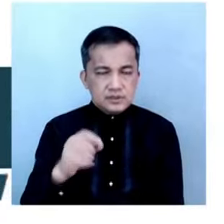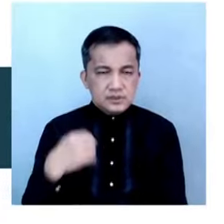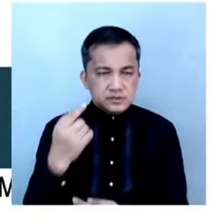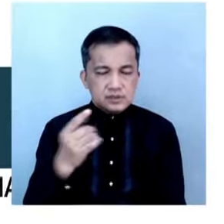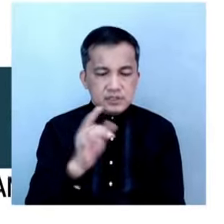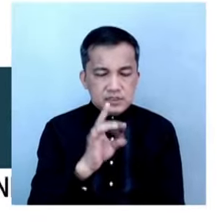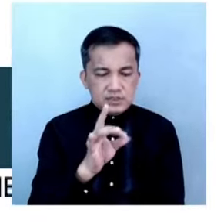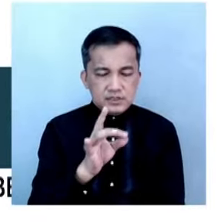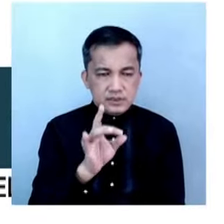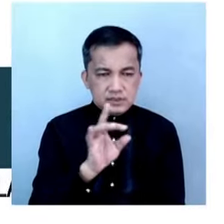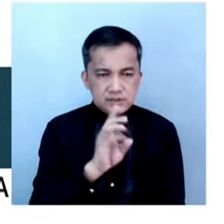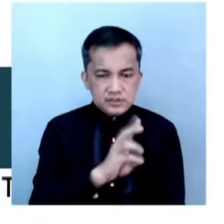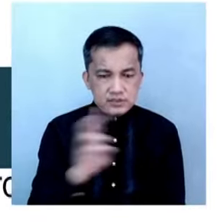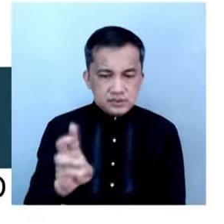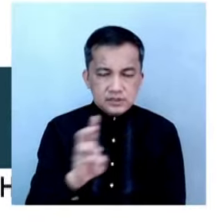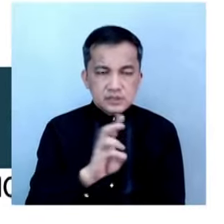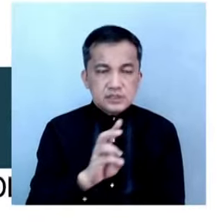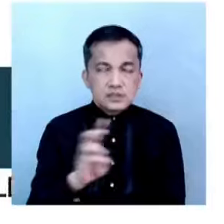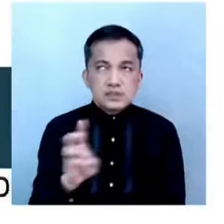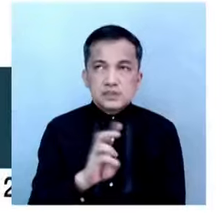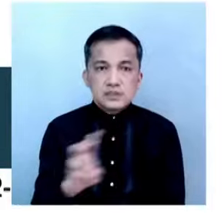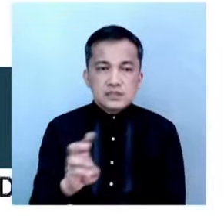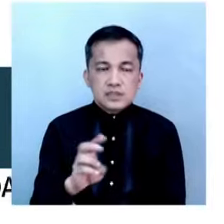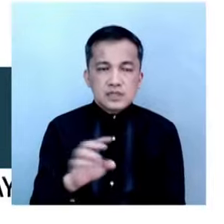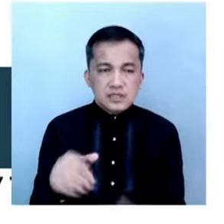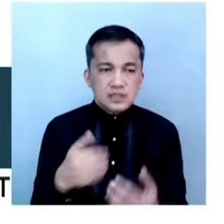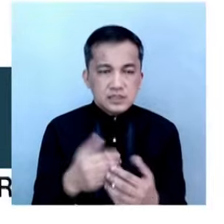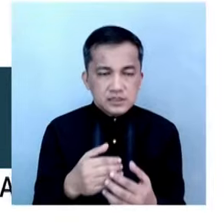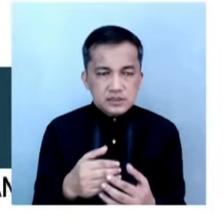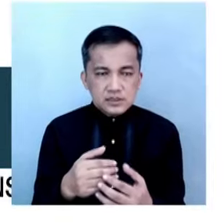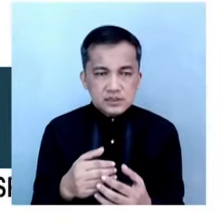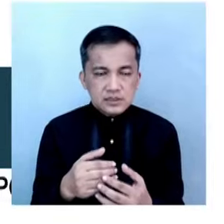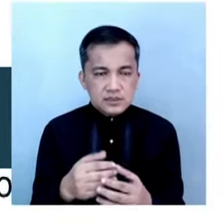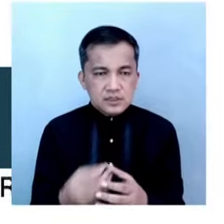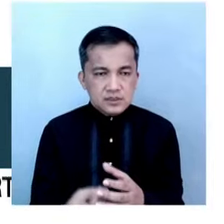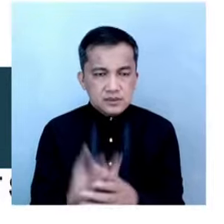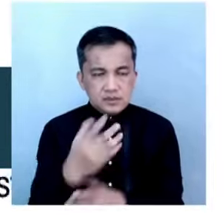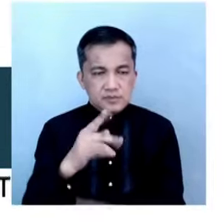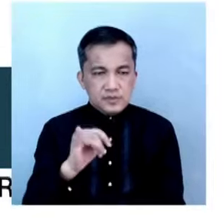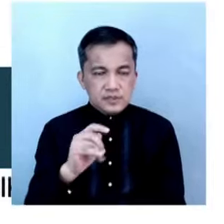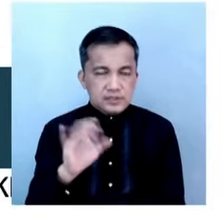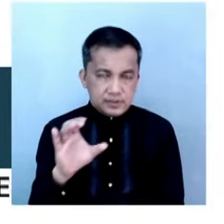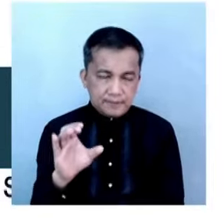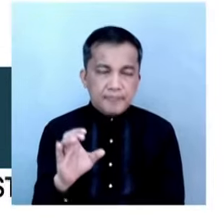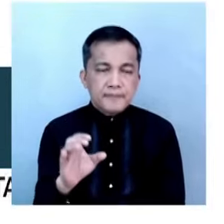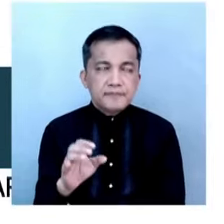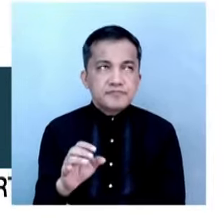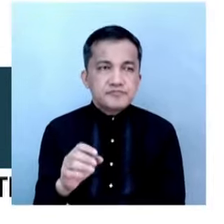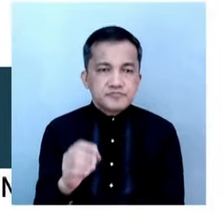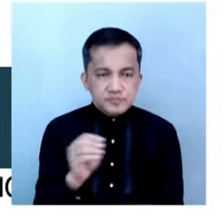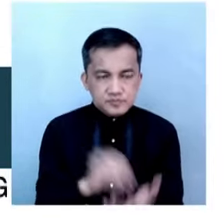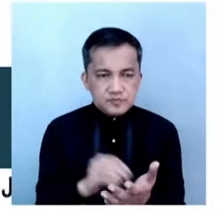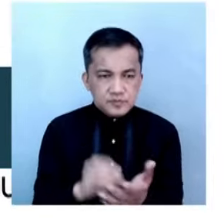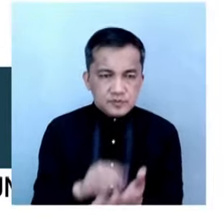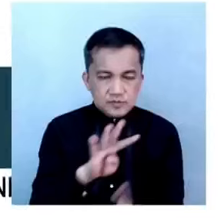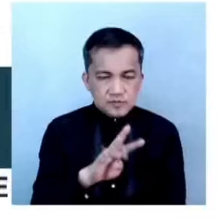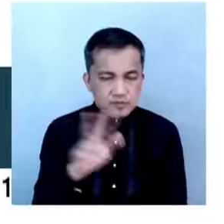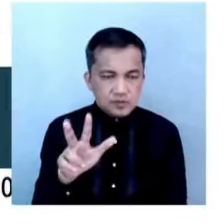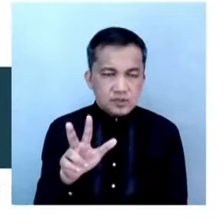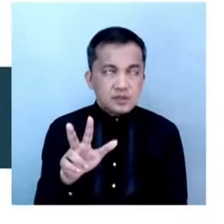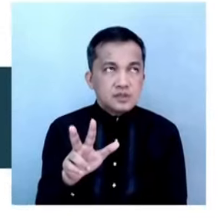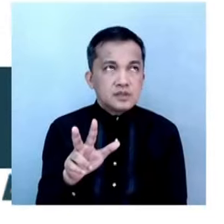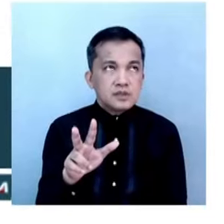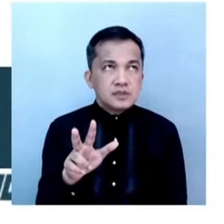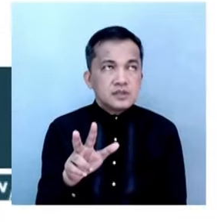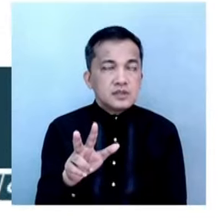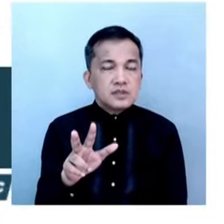1866, lahat po ng kanyang style ng eruptions ay phreatic. So meron na po tayong, so far na ito lang, 43